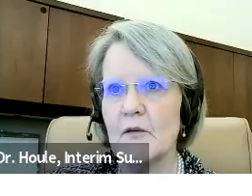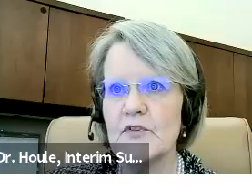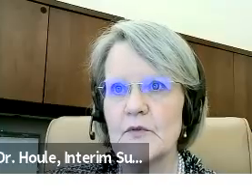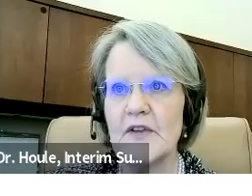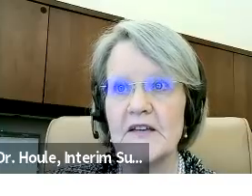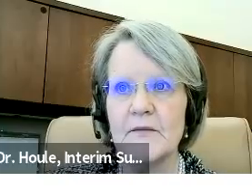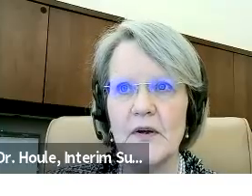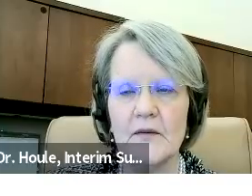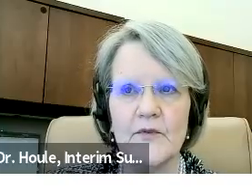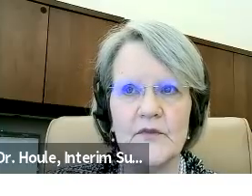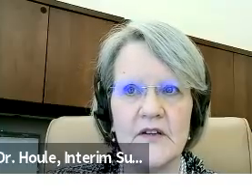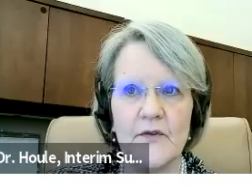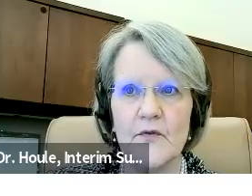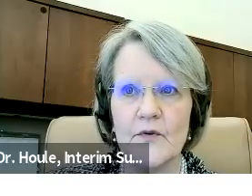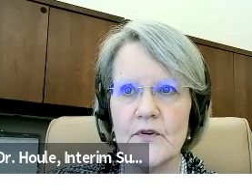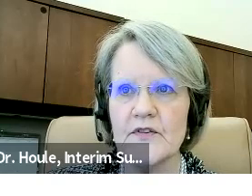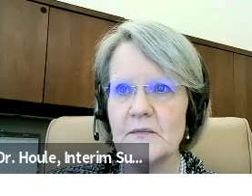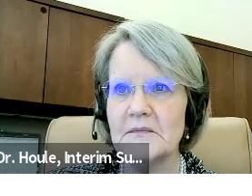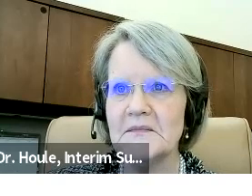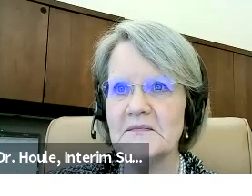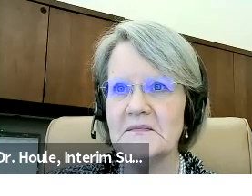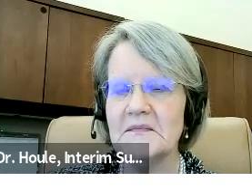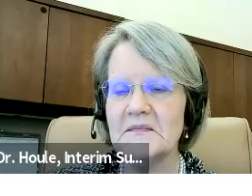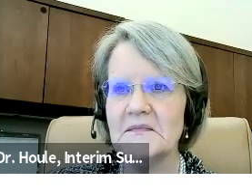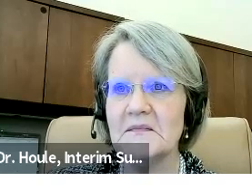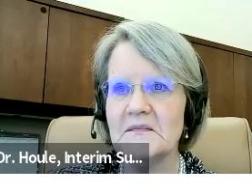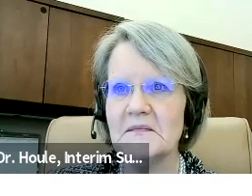And Principal Casey Putnam from Discovery Four Corners.